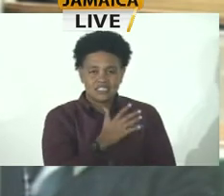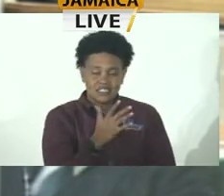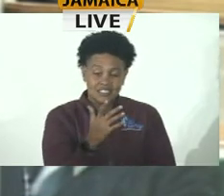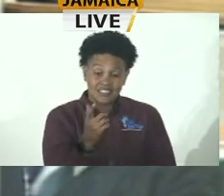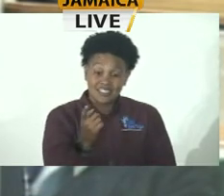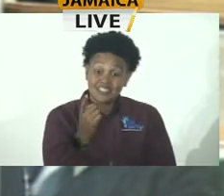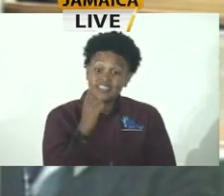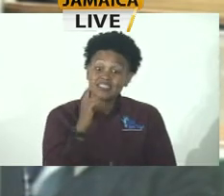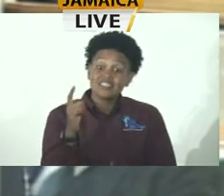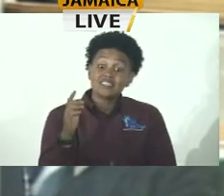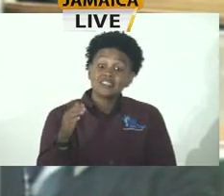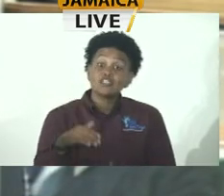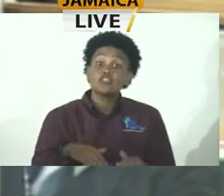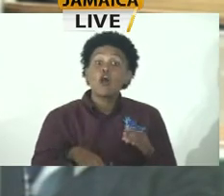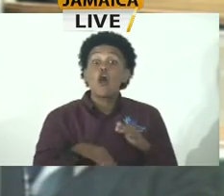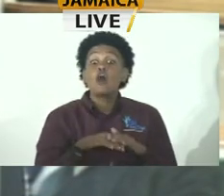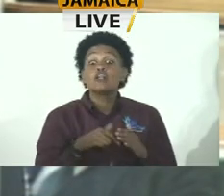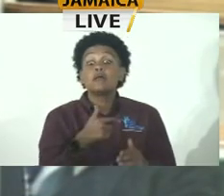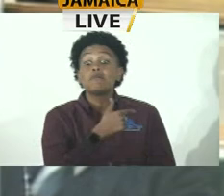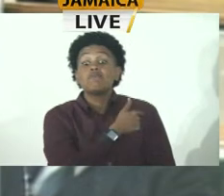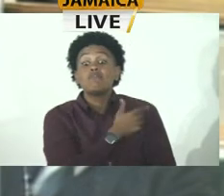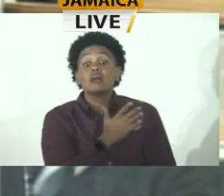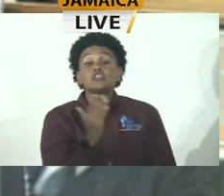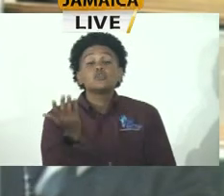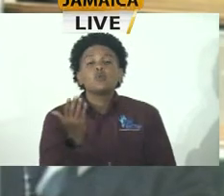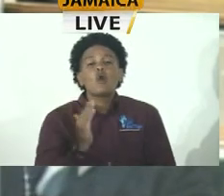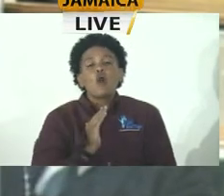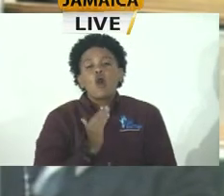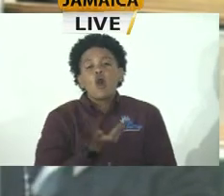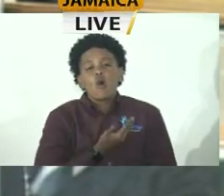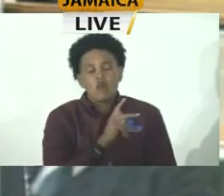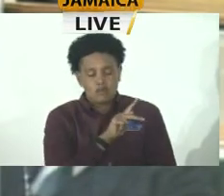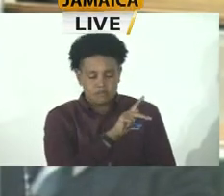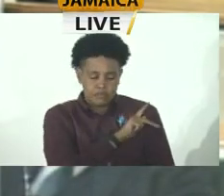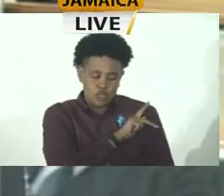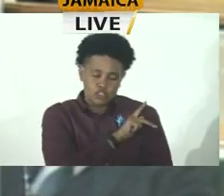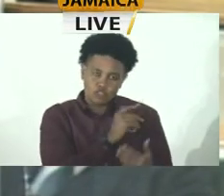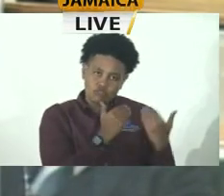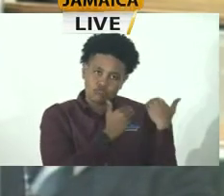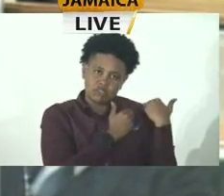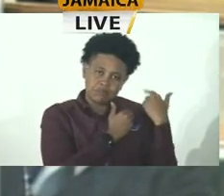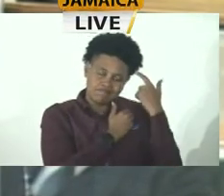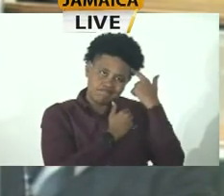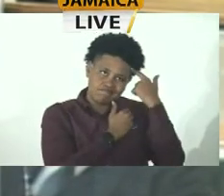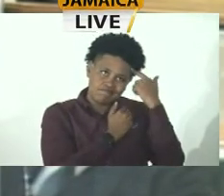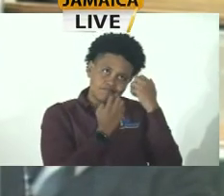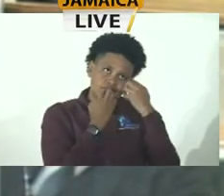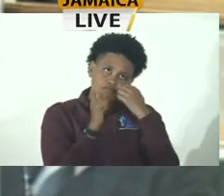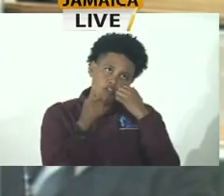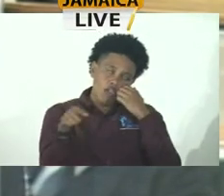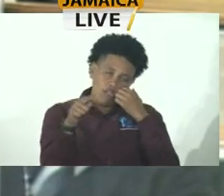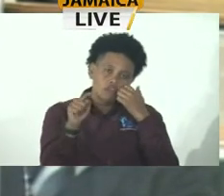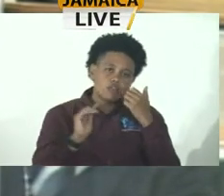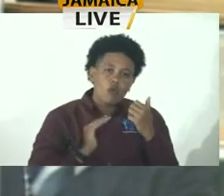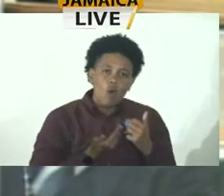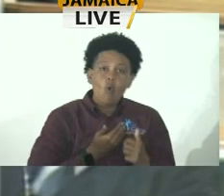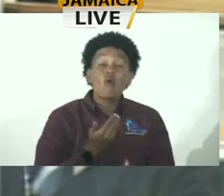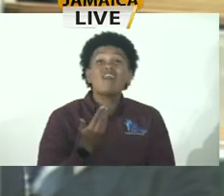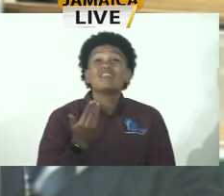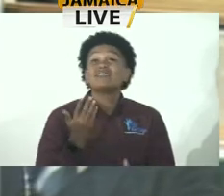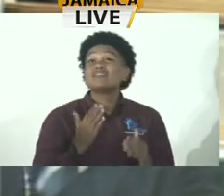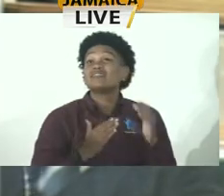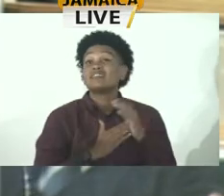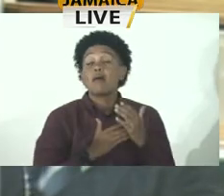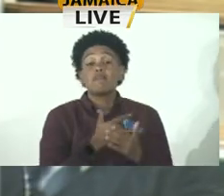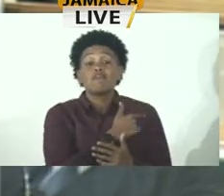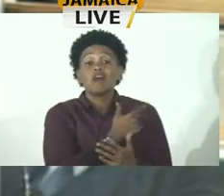vaccine is our personal responsibility the ultimate vaccine is for every